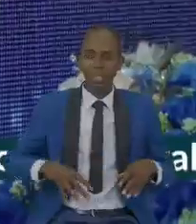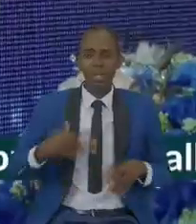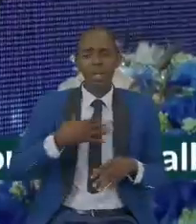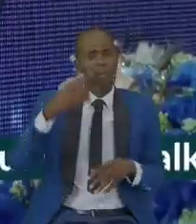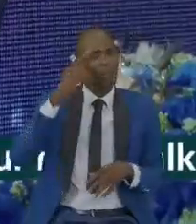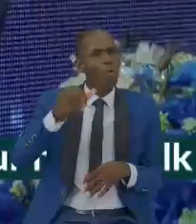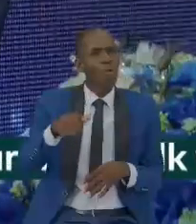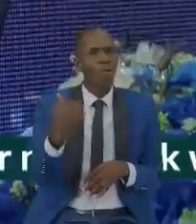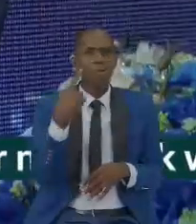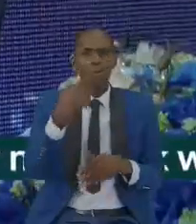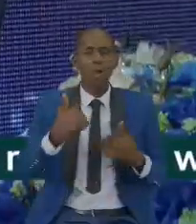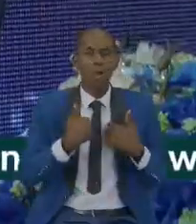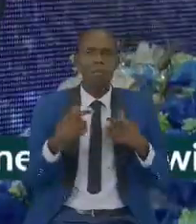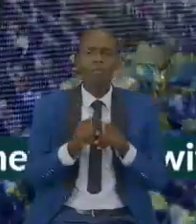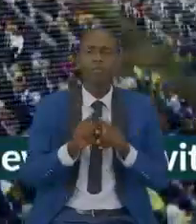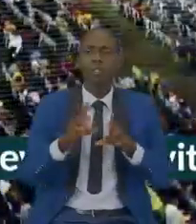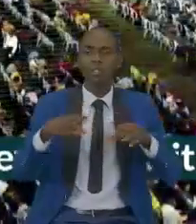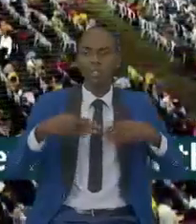tonight.